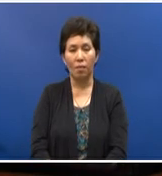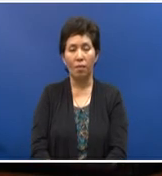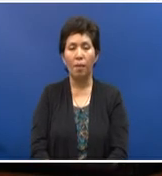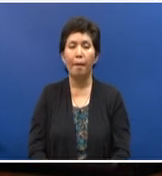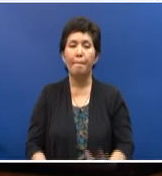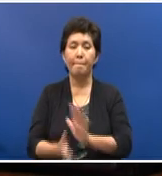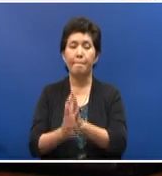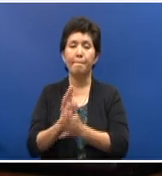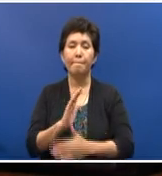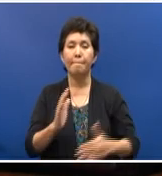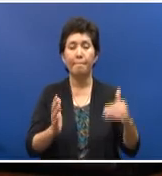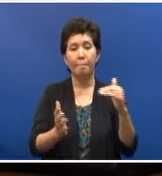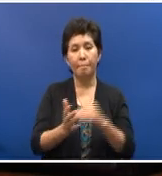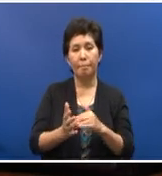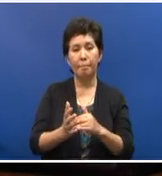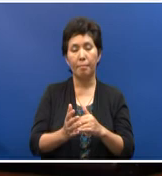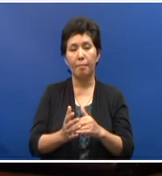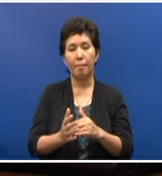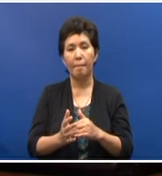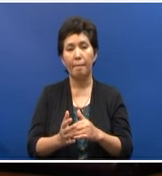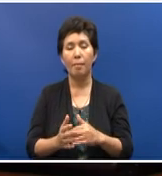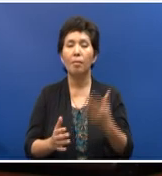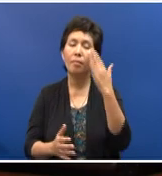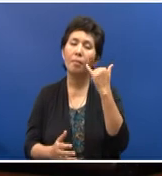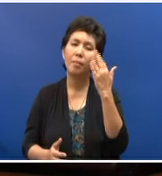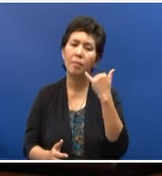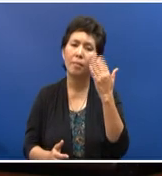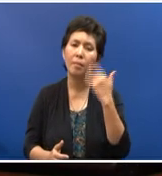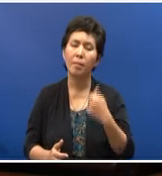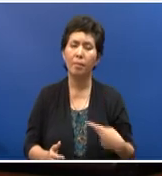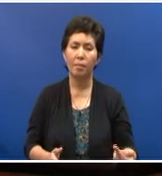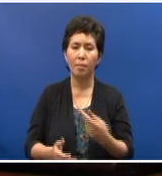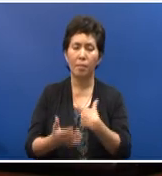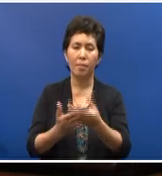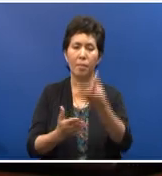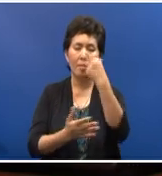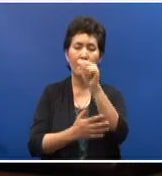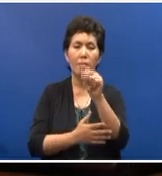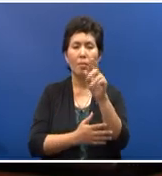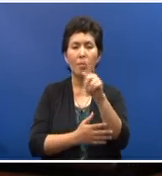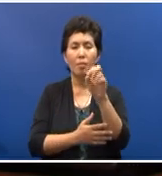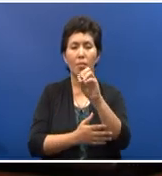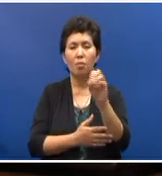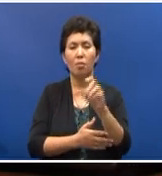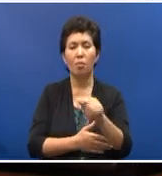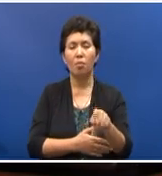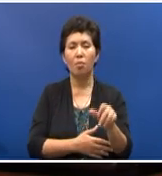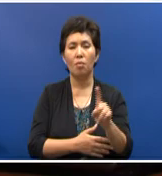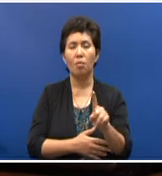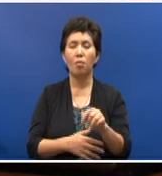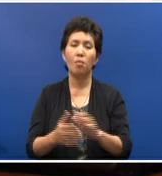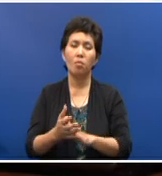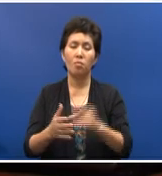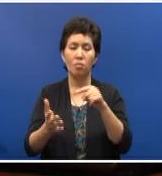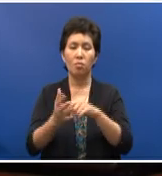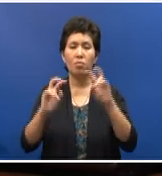Okay, so again, I would like to ask you this question. Okay, why? Why we have to learn anthropology? Okay, what is the significance of this